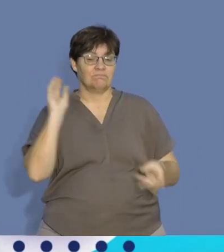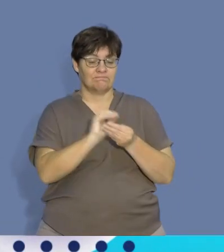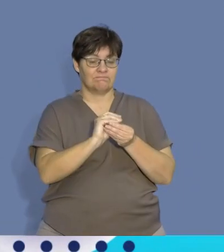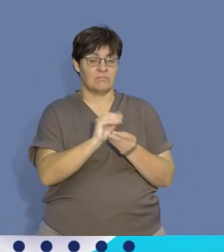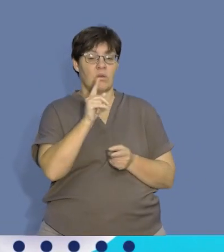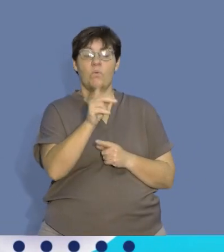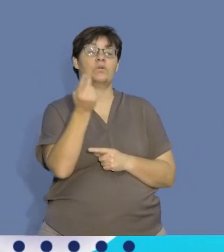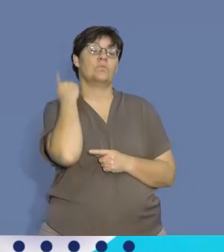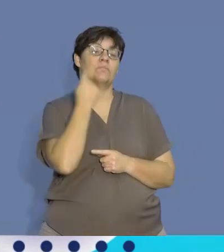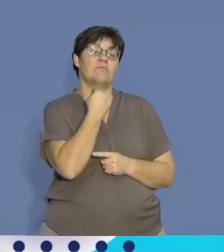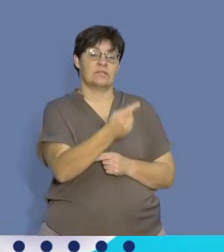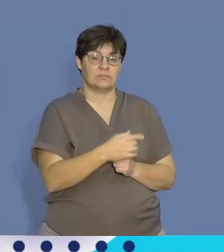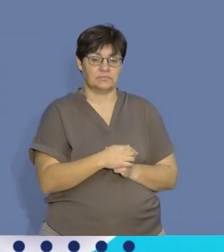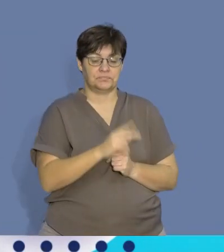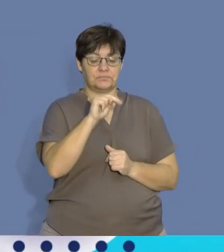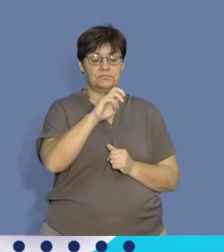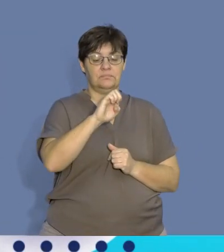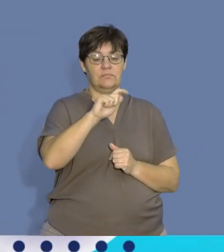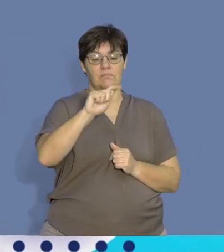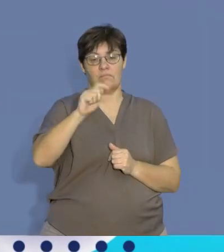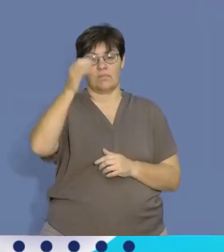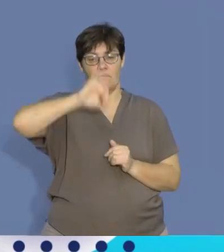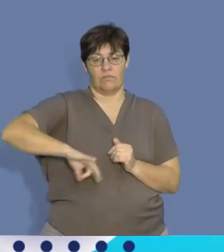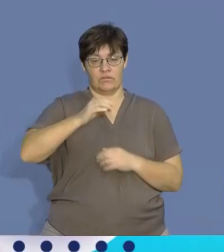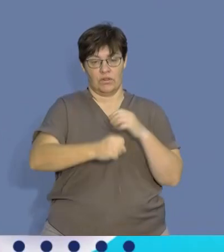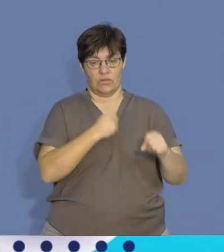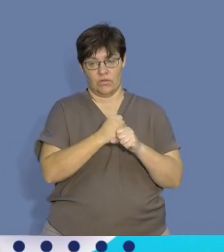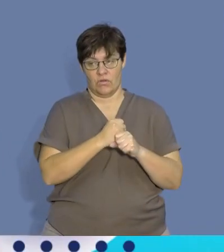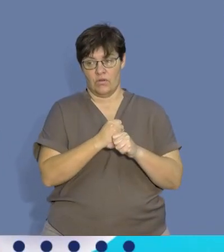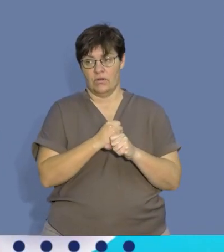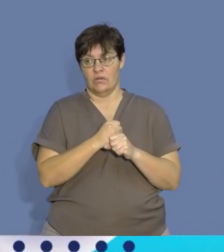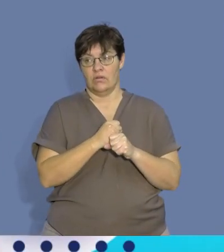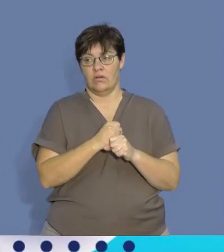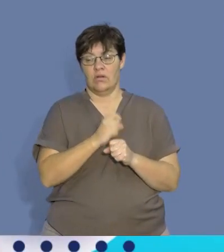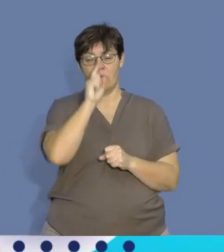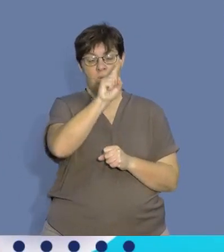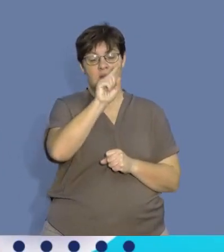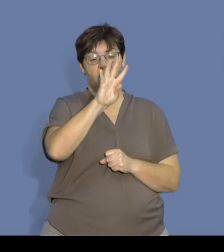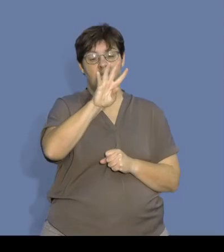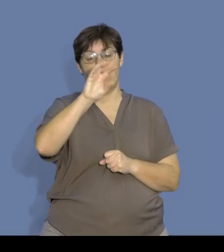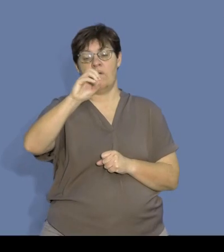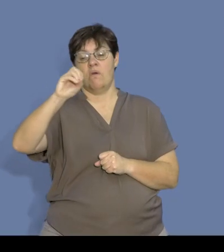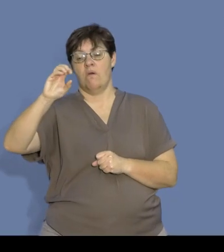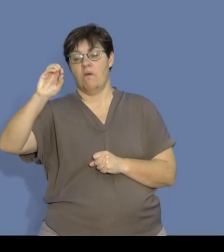forgotten, let's do a quick recap. Net profit for the year is